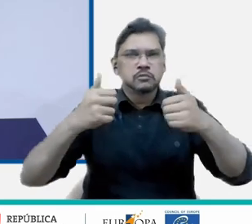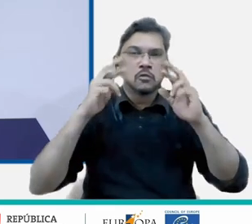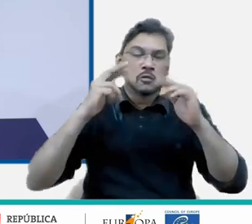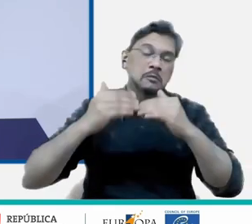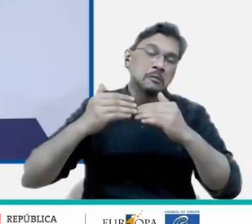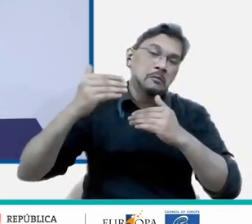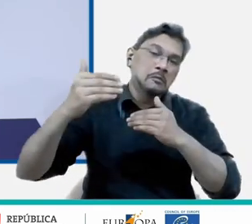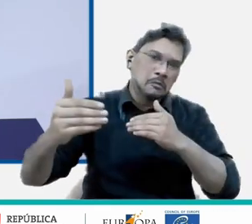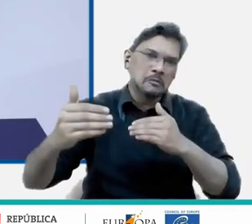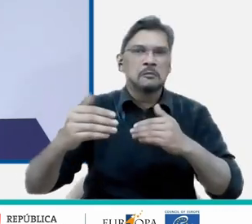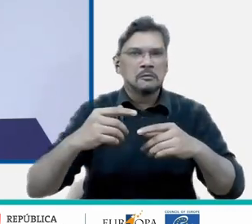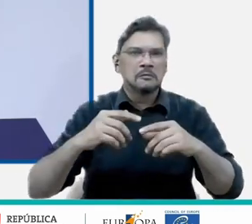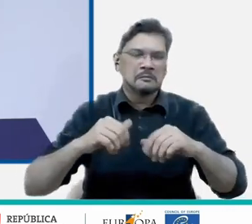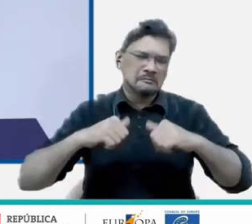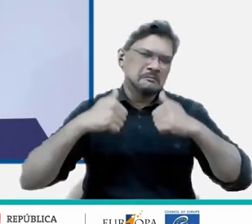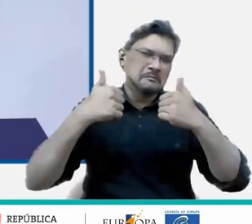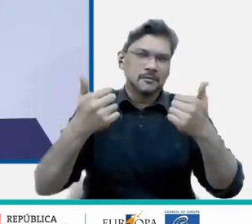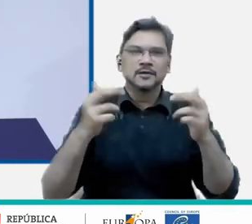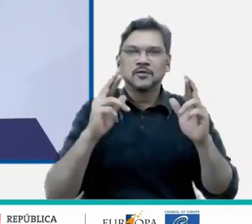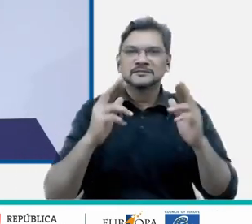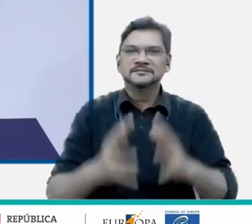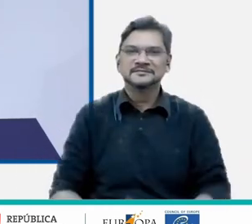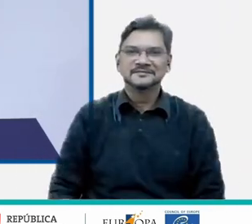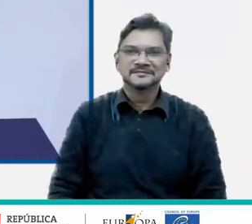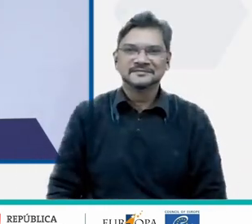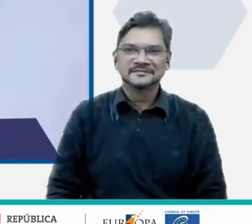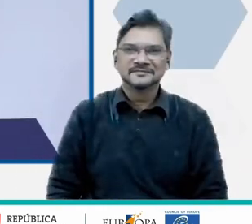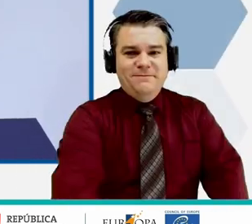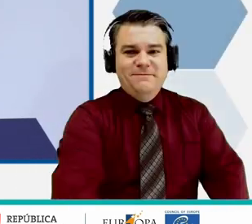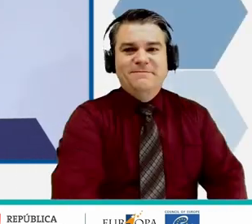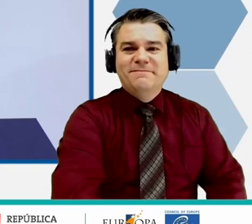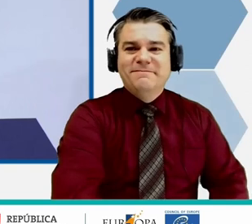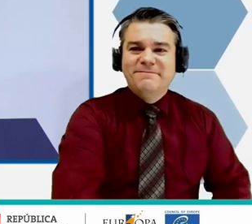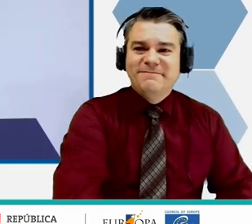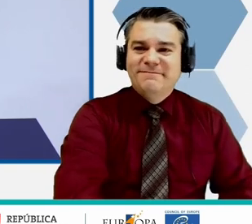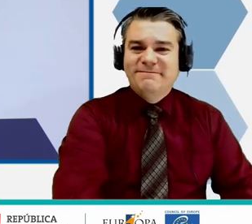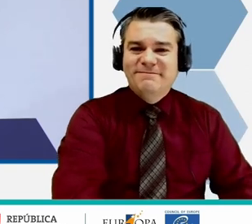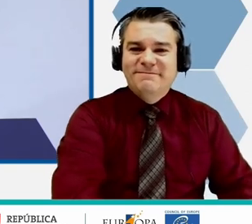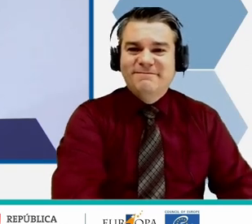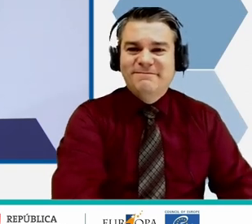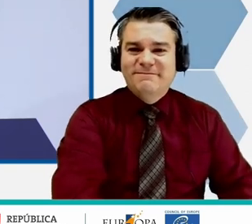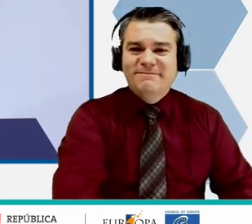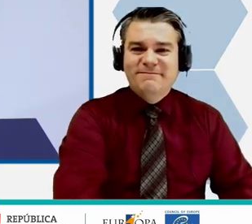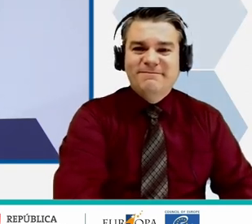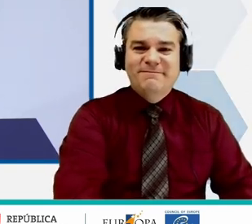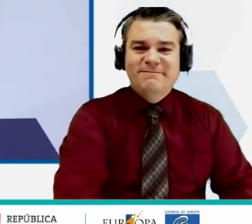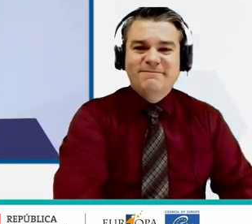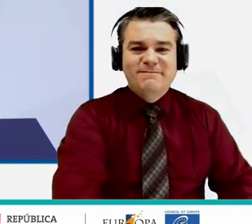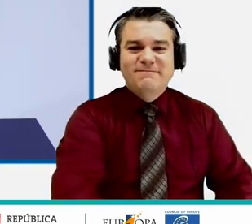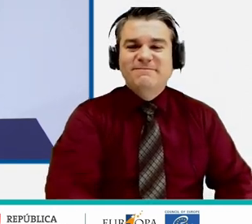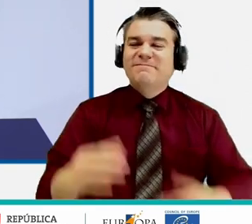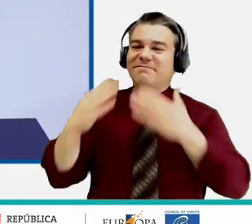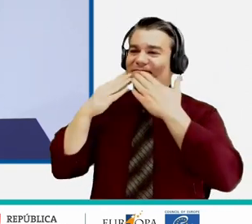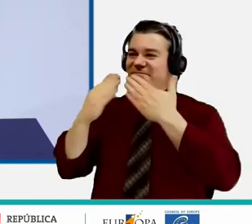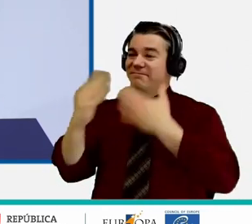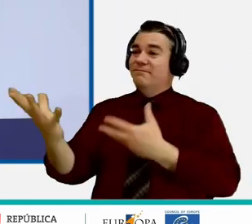Thank you, Mr. Kurbanzada. Senior Kurbanzada, for your participation and representation